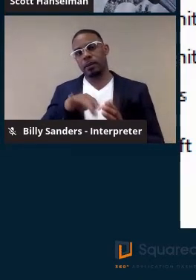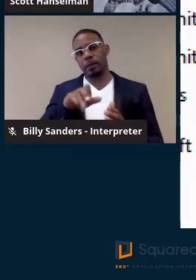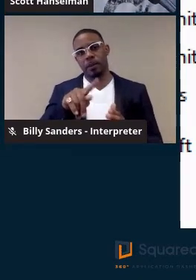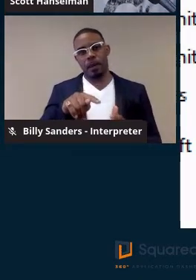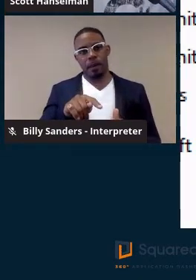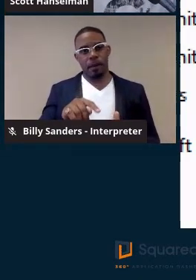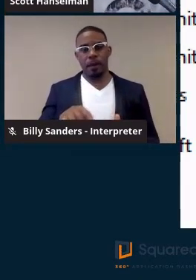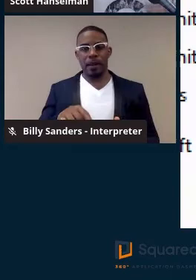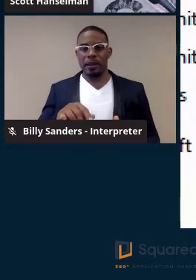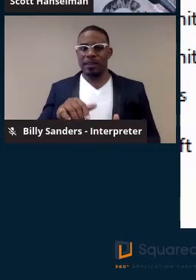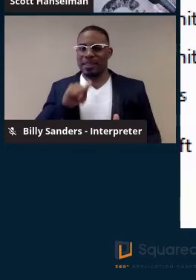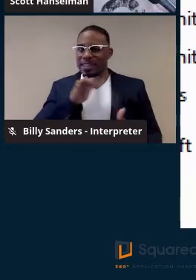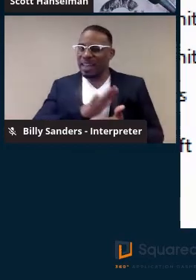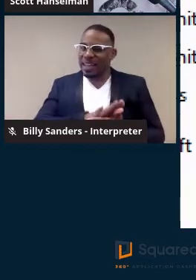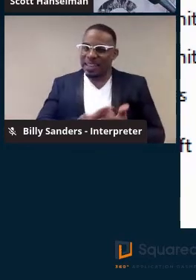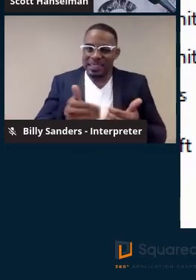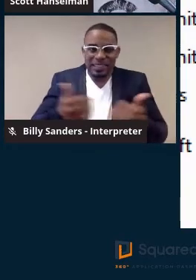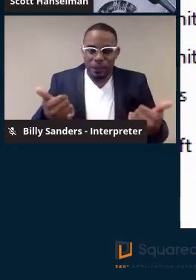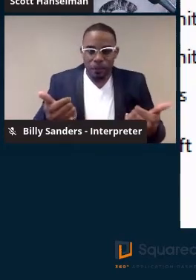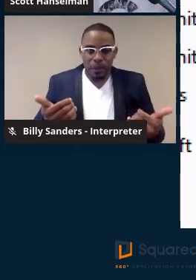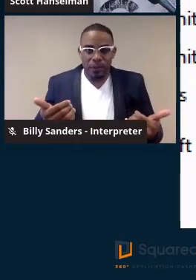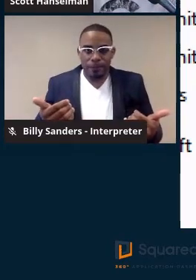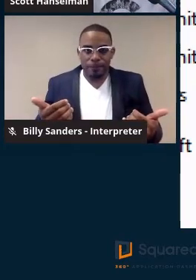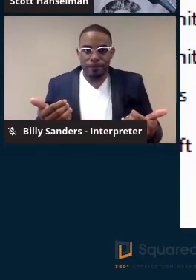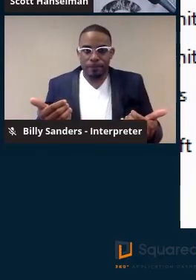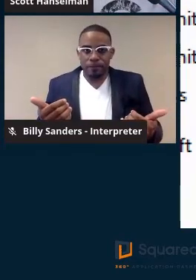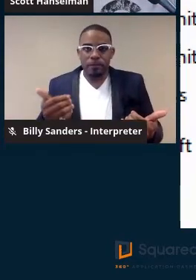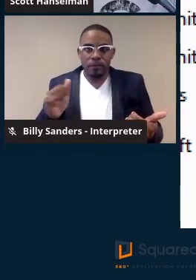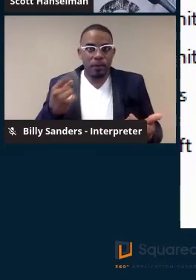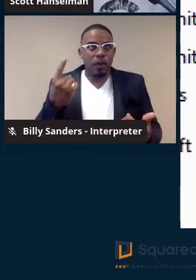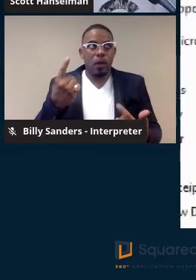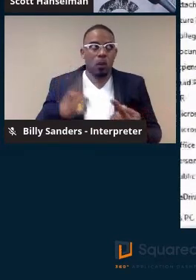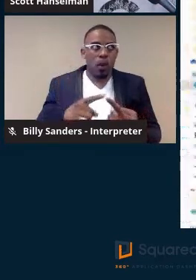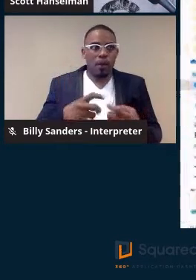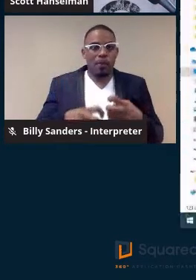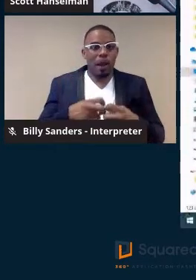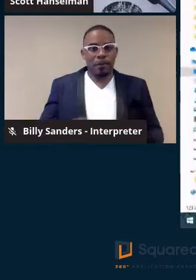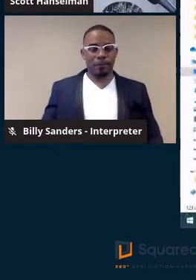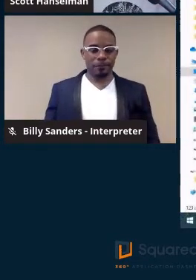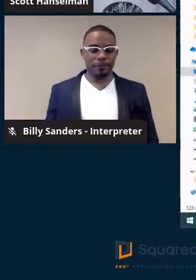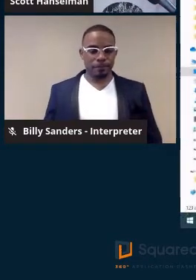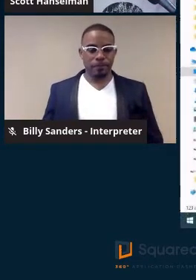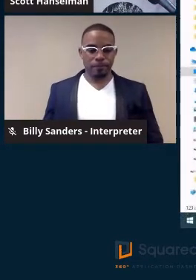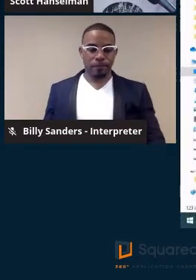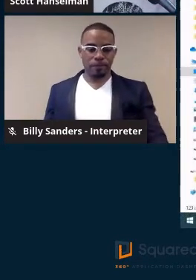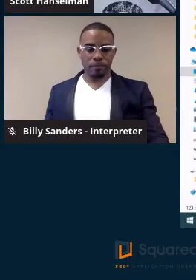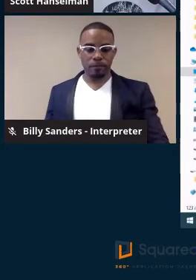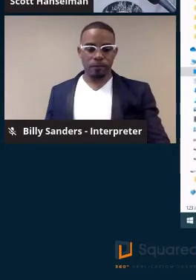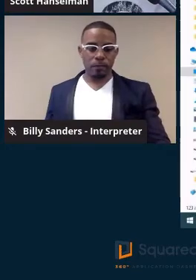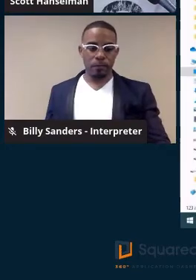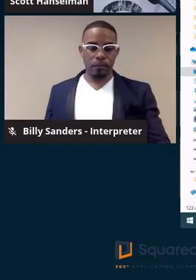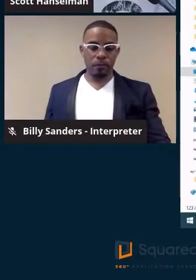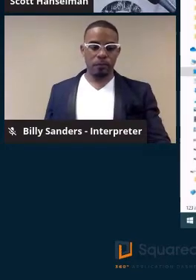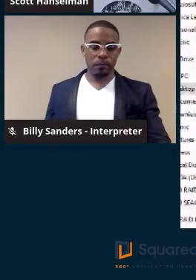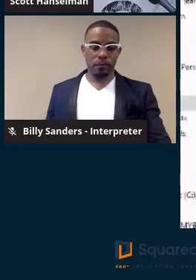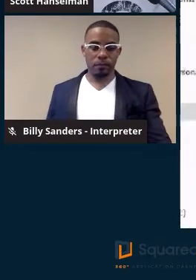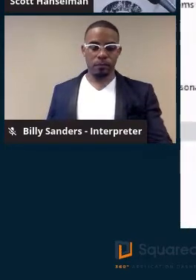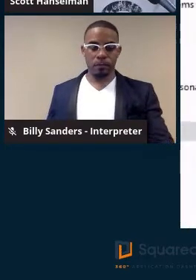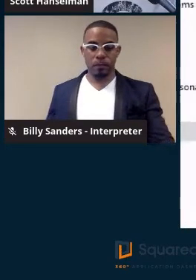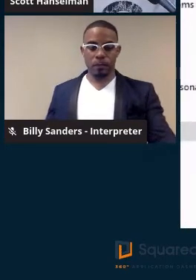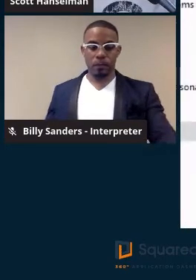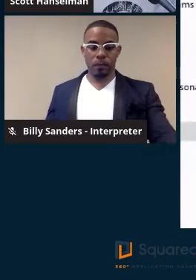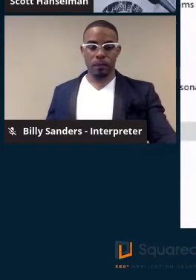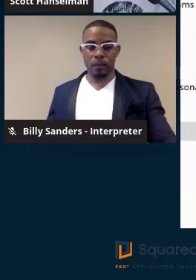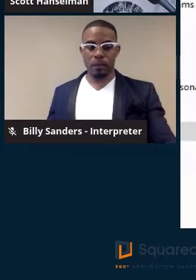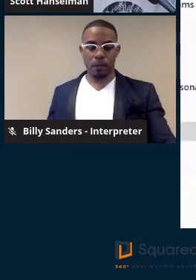It's not cleanly separated. That's one problem. It's also using, as I said, an